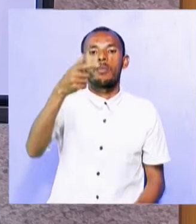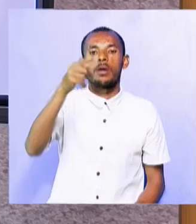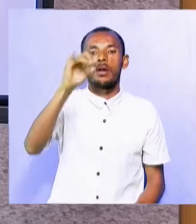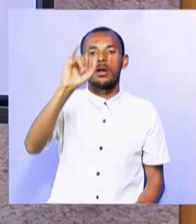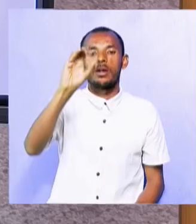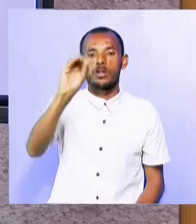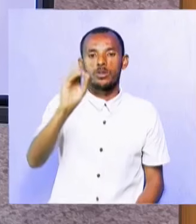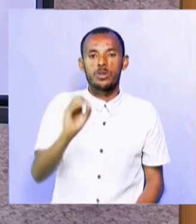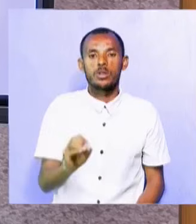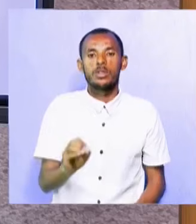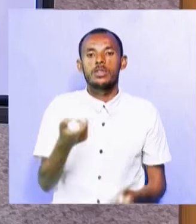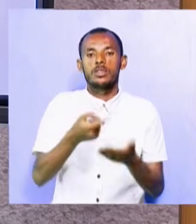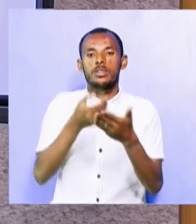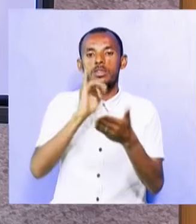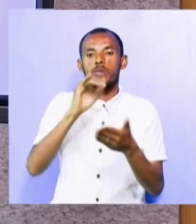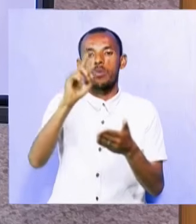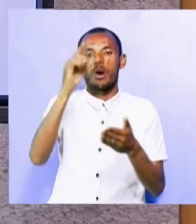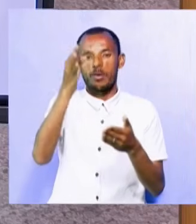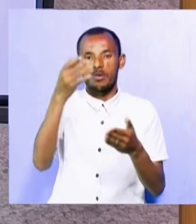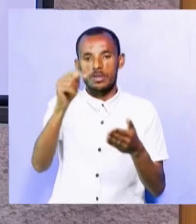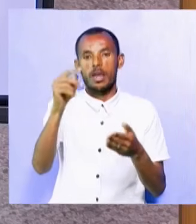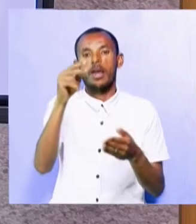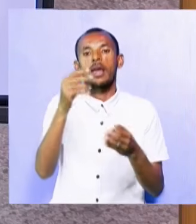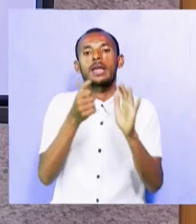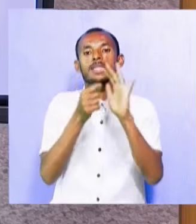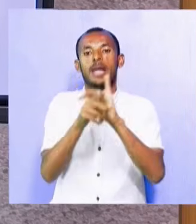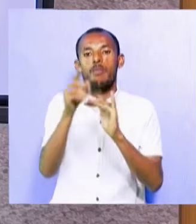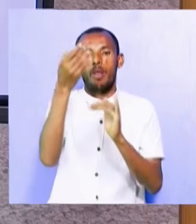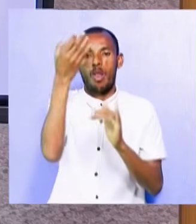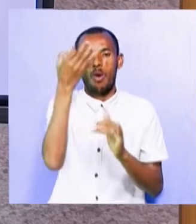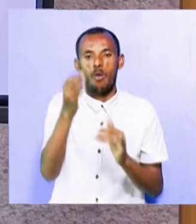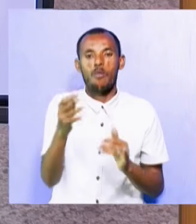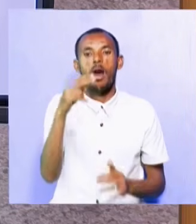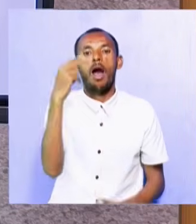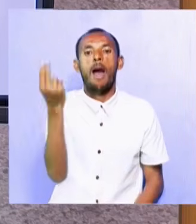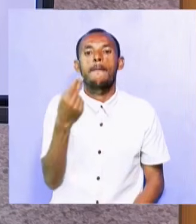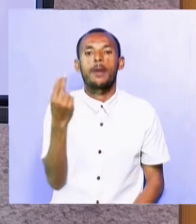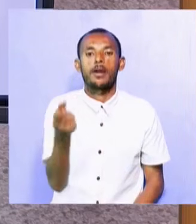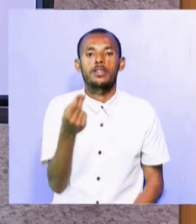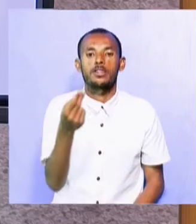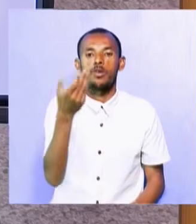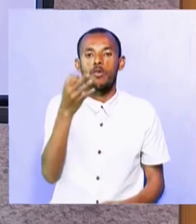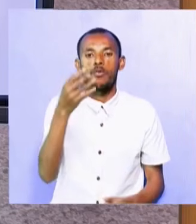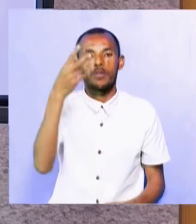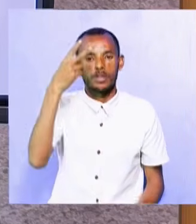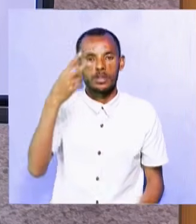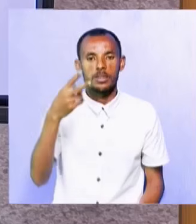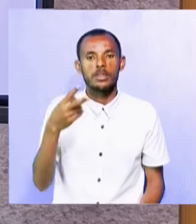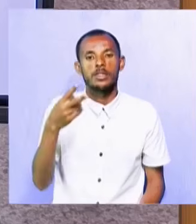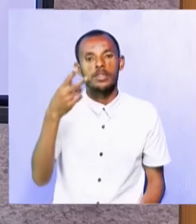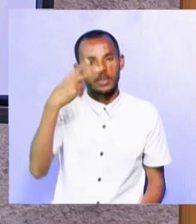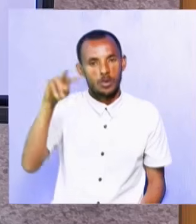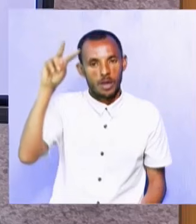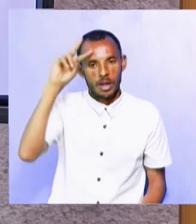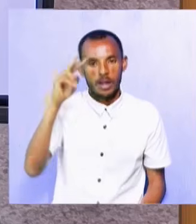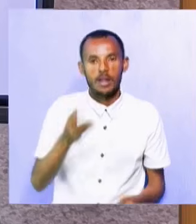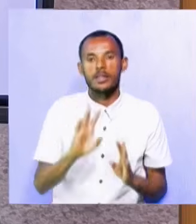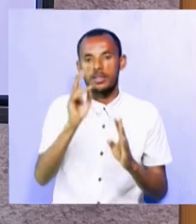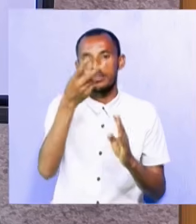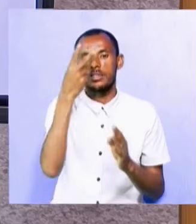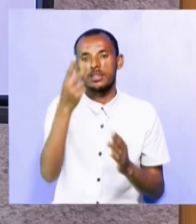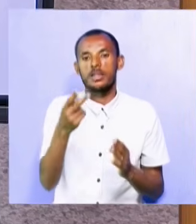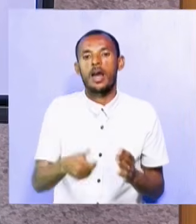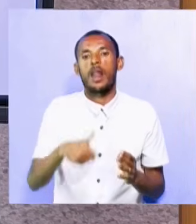is one of the example of the applications of squares. Okay, let's see